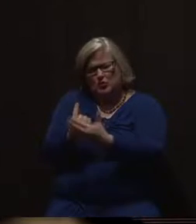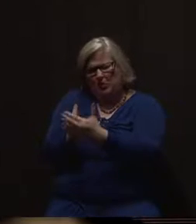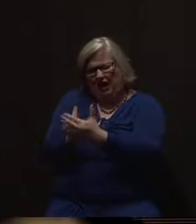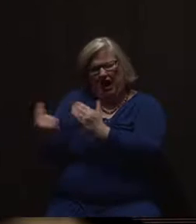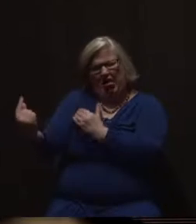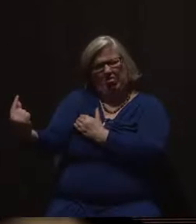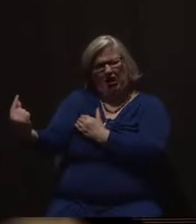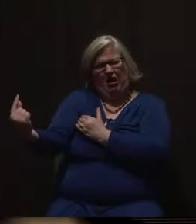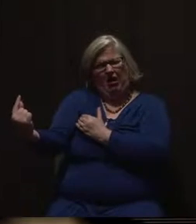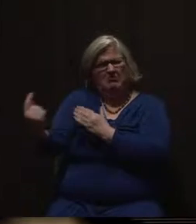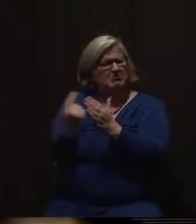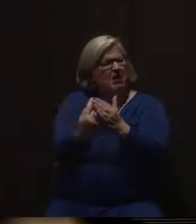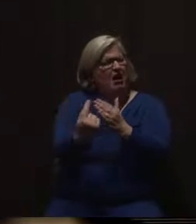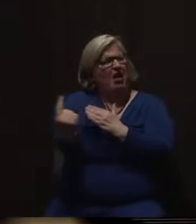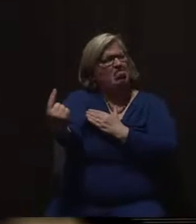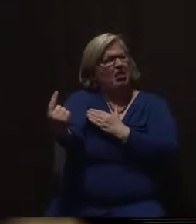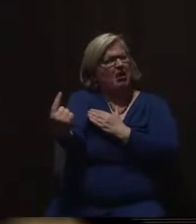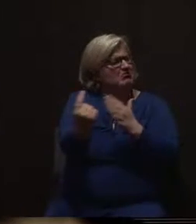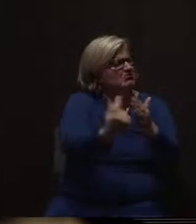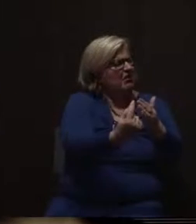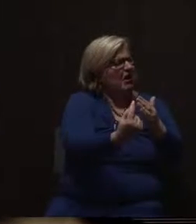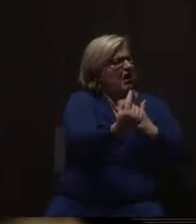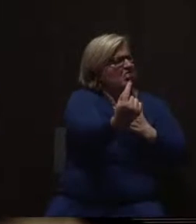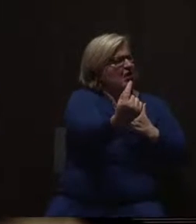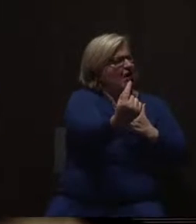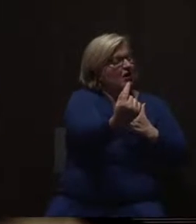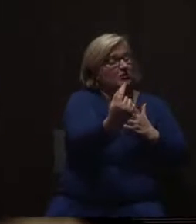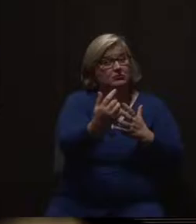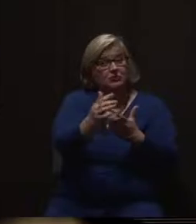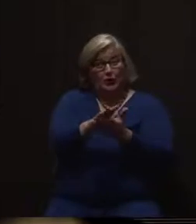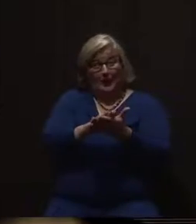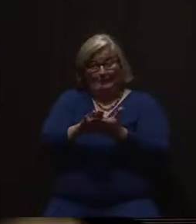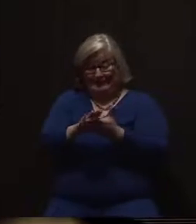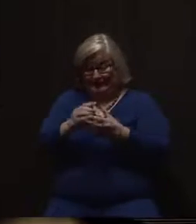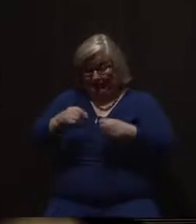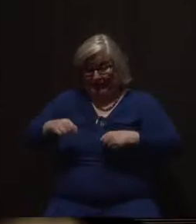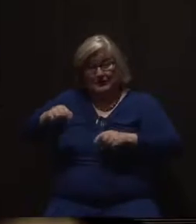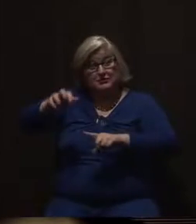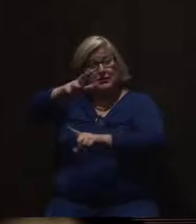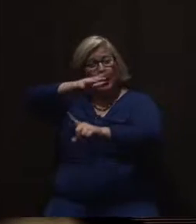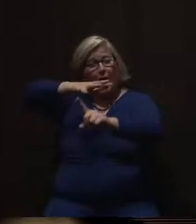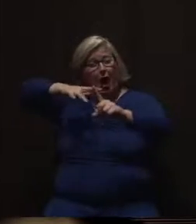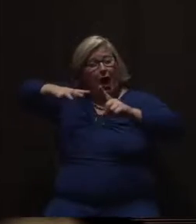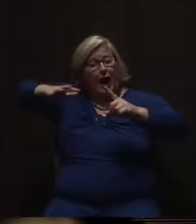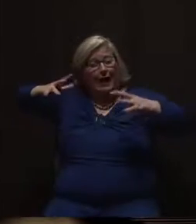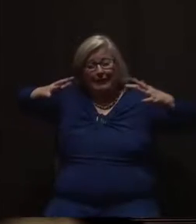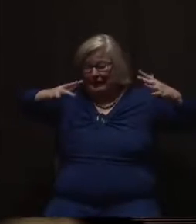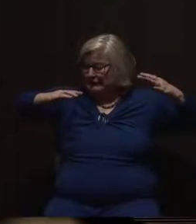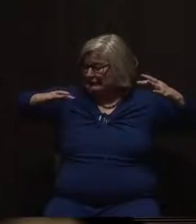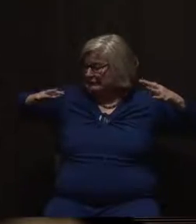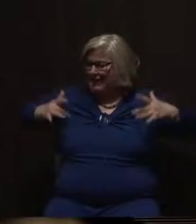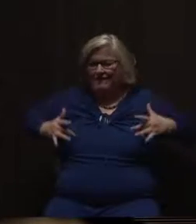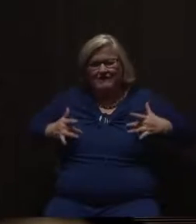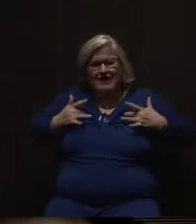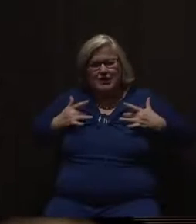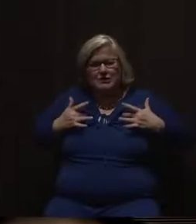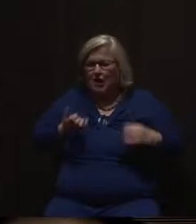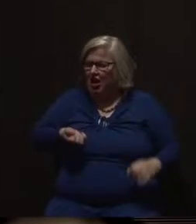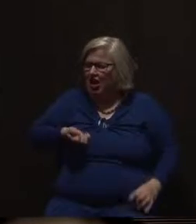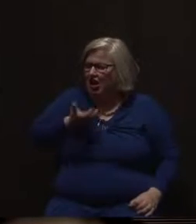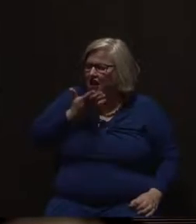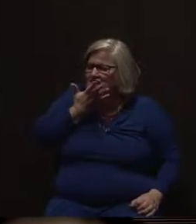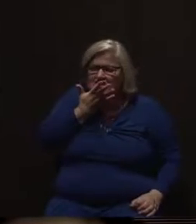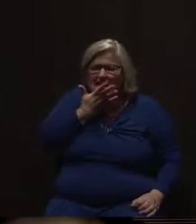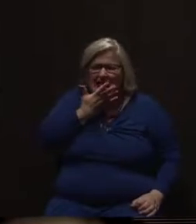the climate we're in right now. Climate of shaming and blaming, yeah. I love this, because shame is a